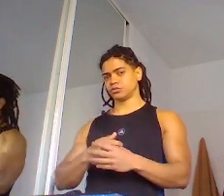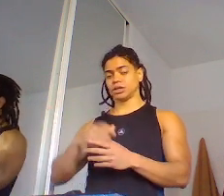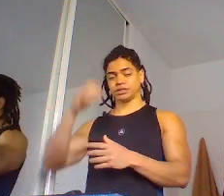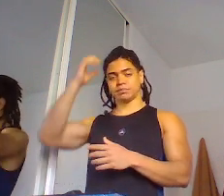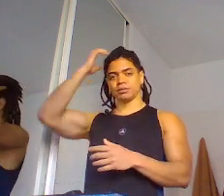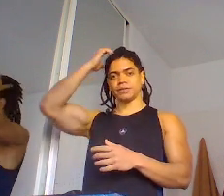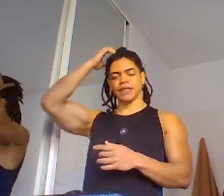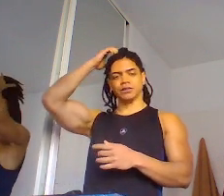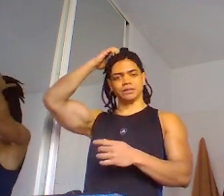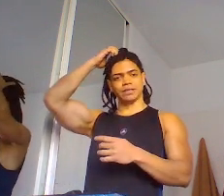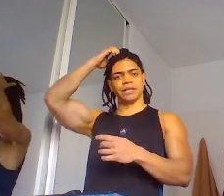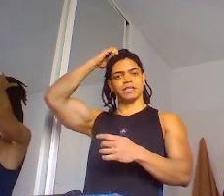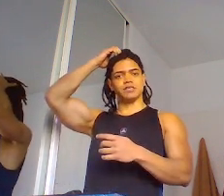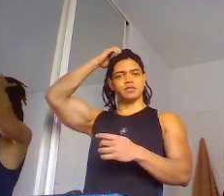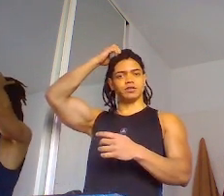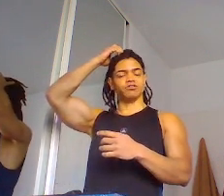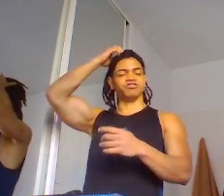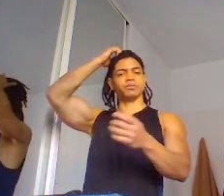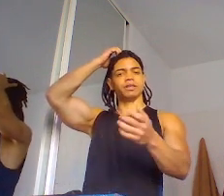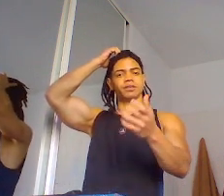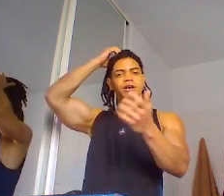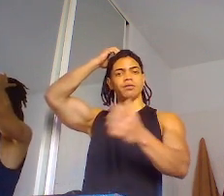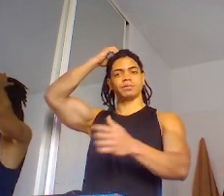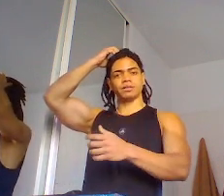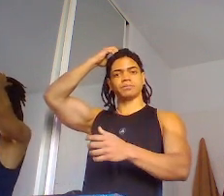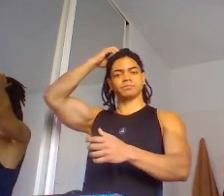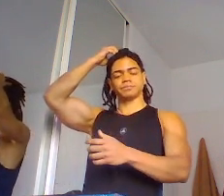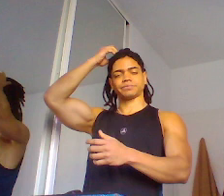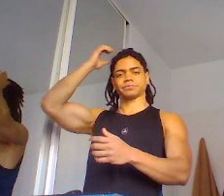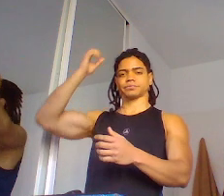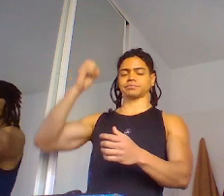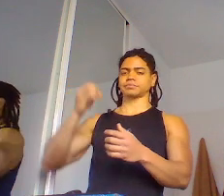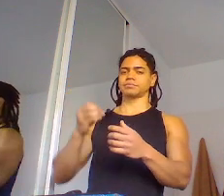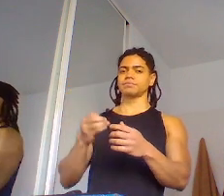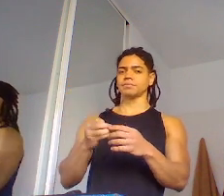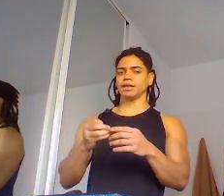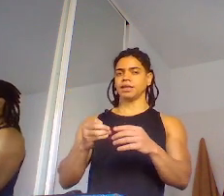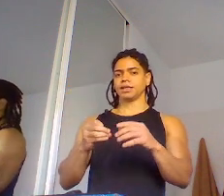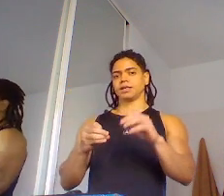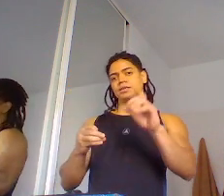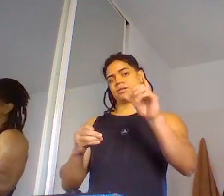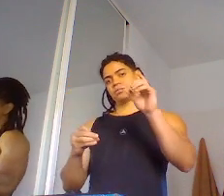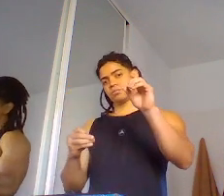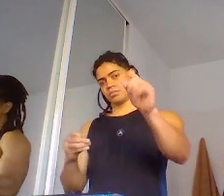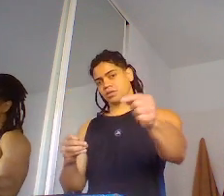Calico is one example of that. It's a longevity company.